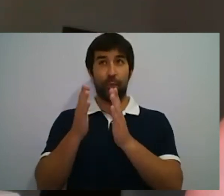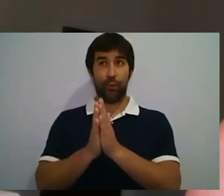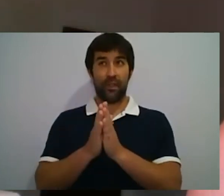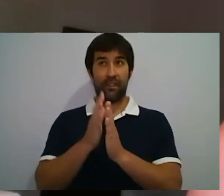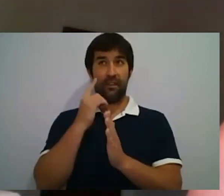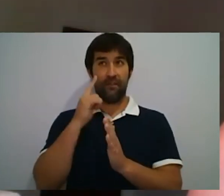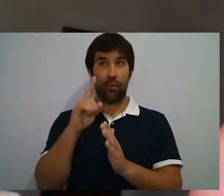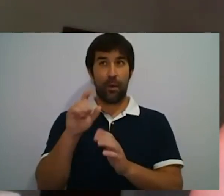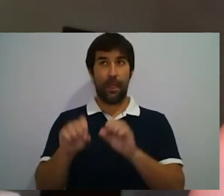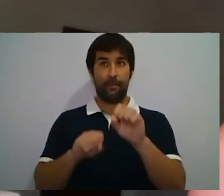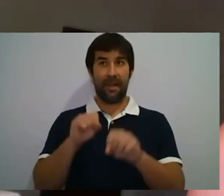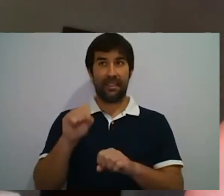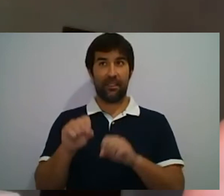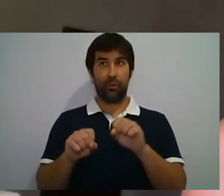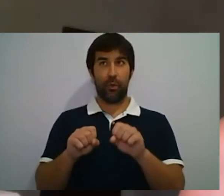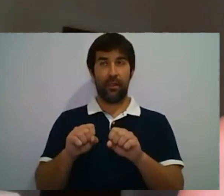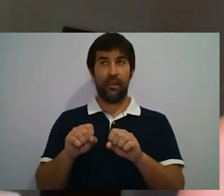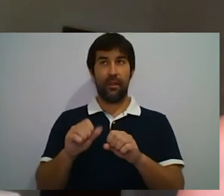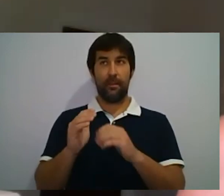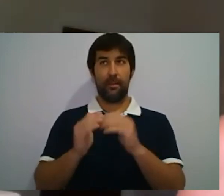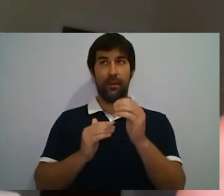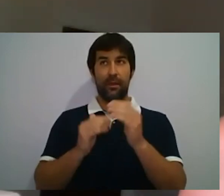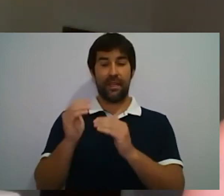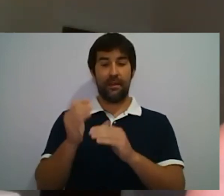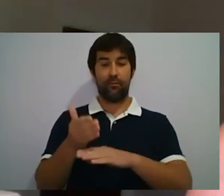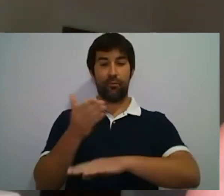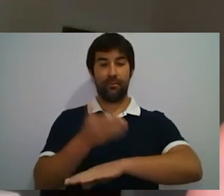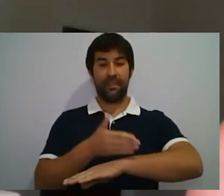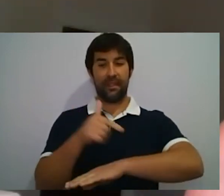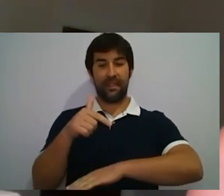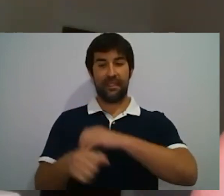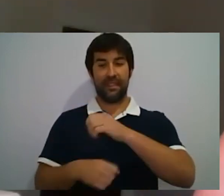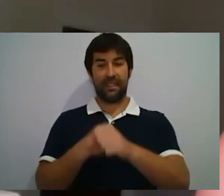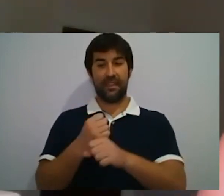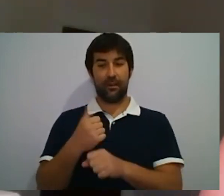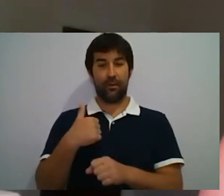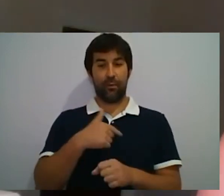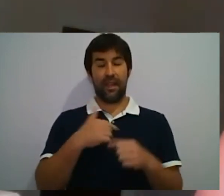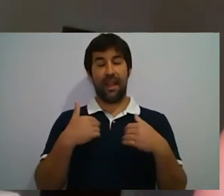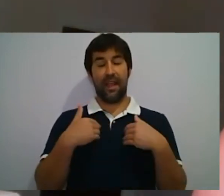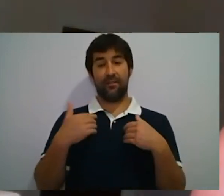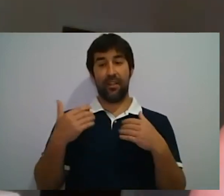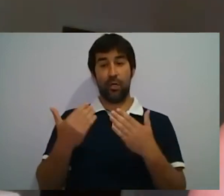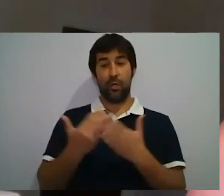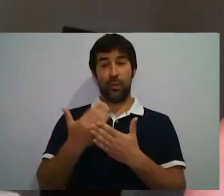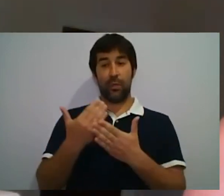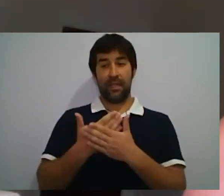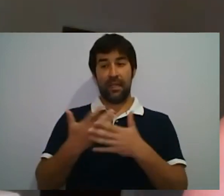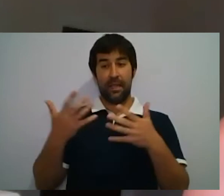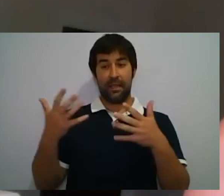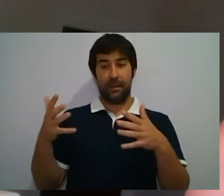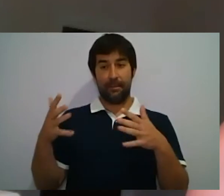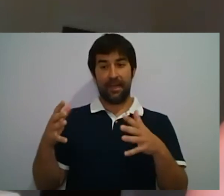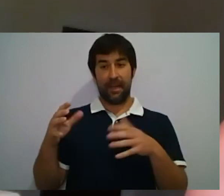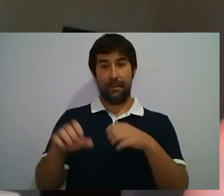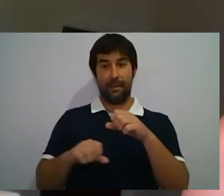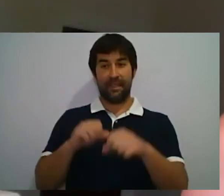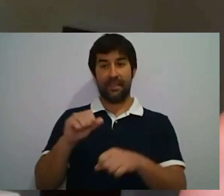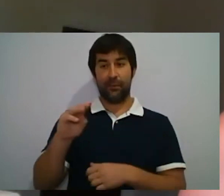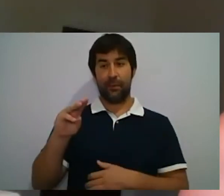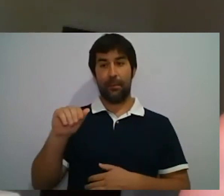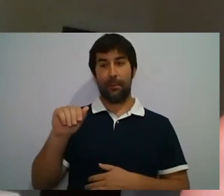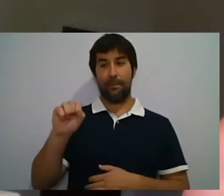that are available for us. And so we do need to prioritize our projects among them. These do have federally